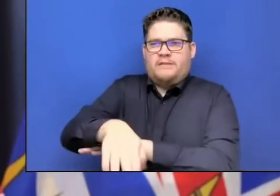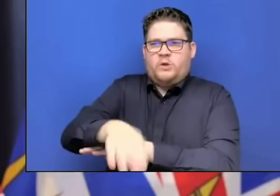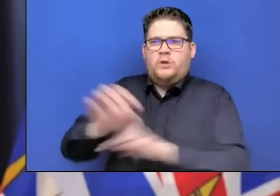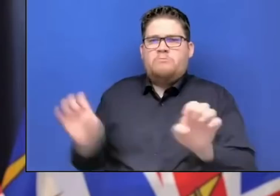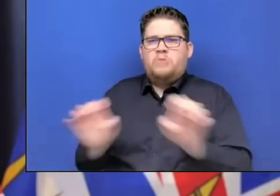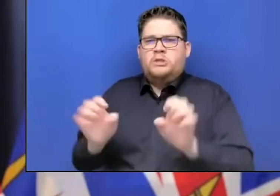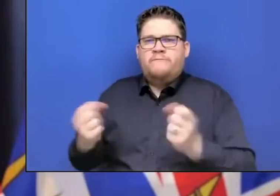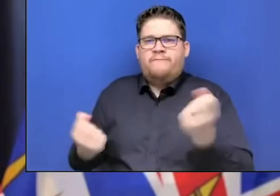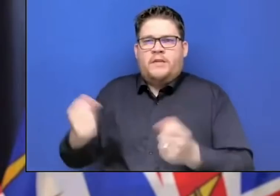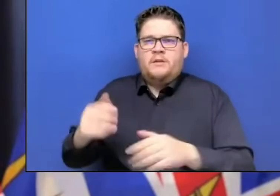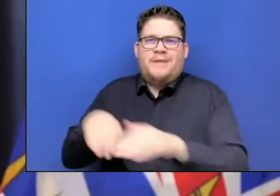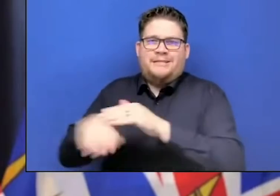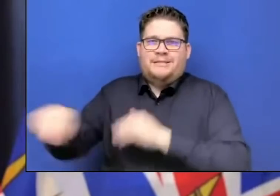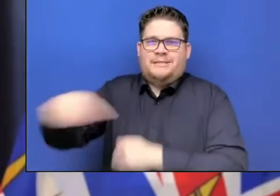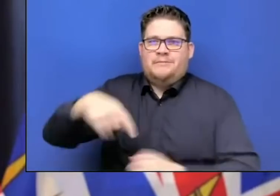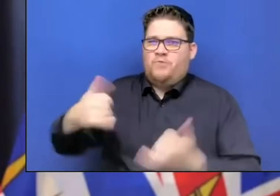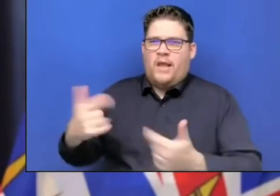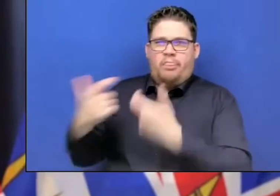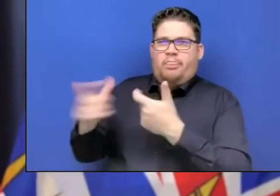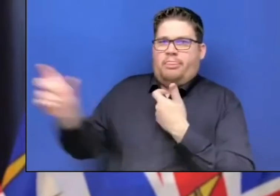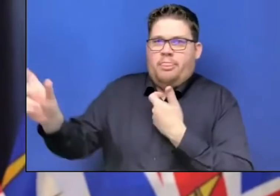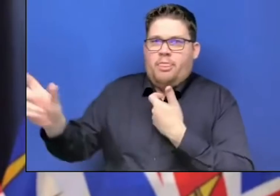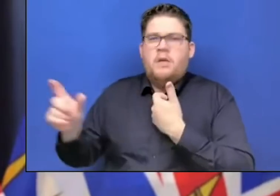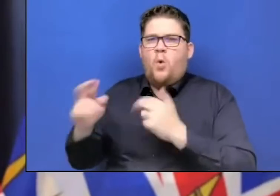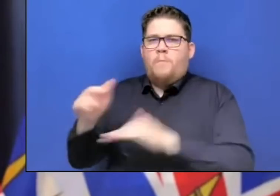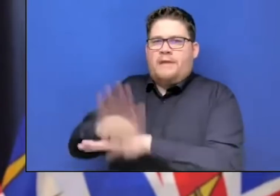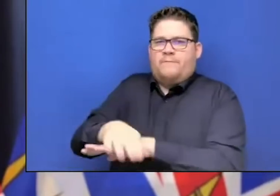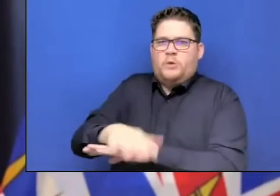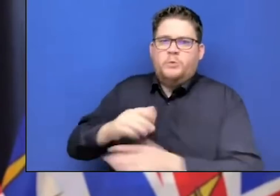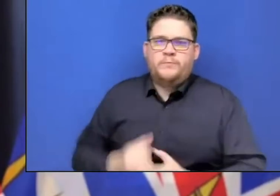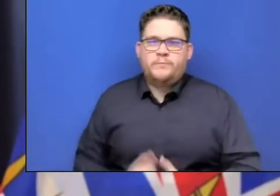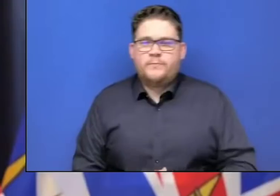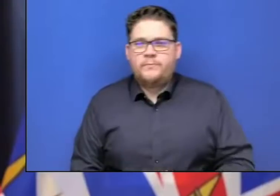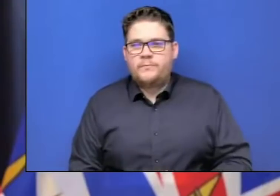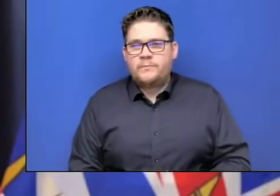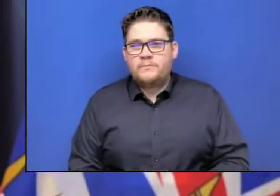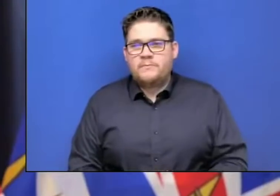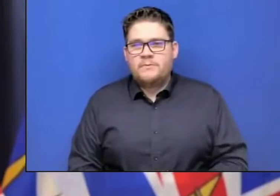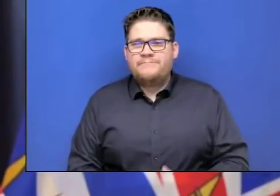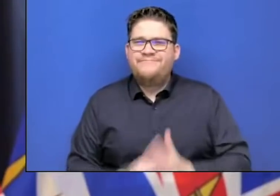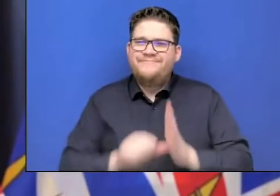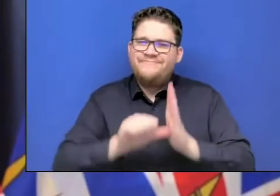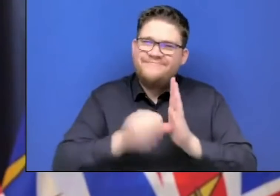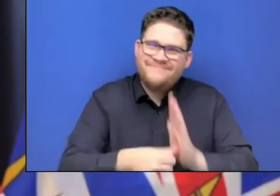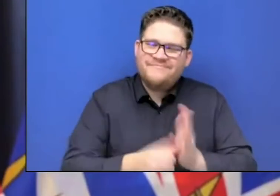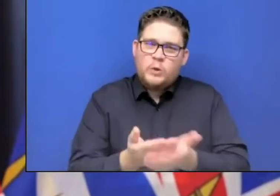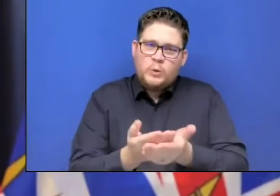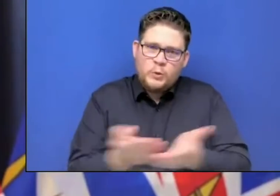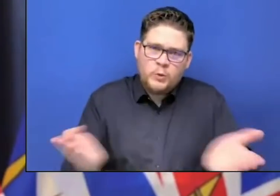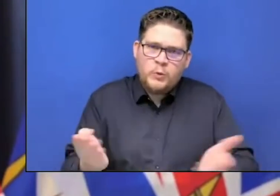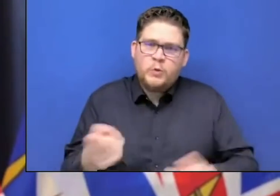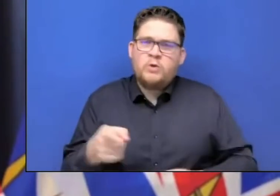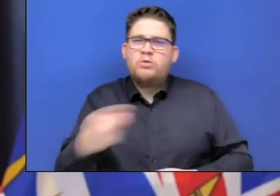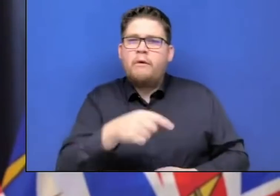we progress. Again, I want to stress how important it is that the general public not try to access that route for the time being,